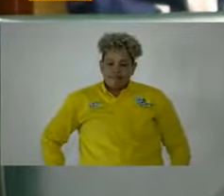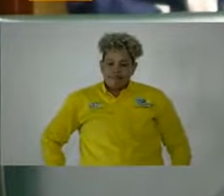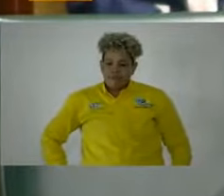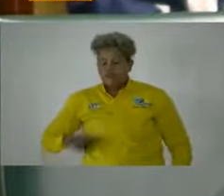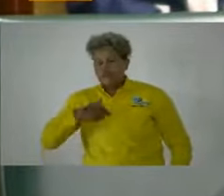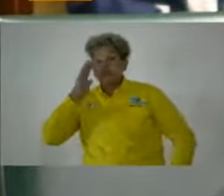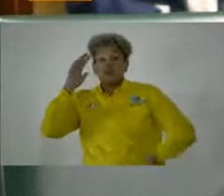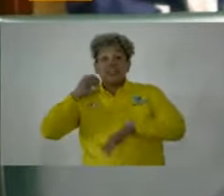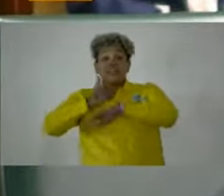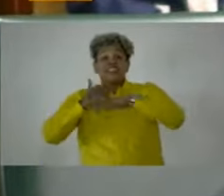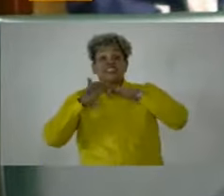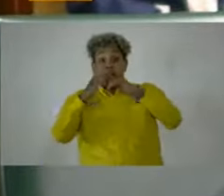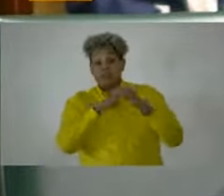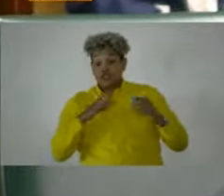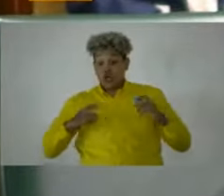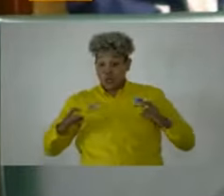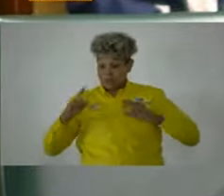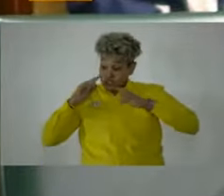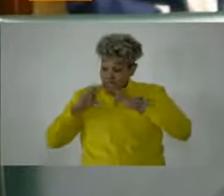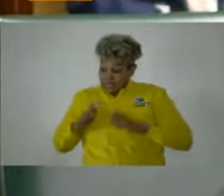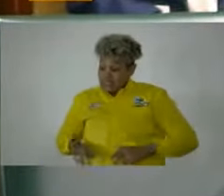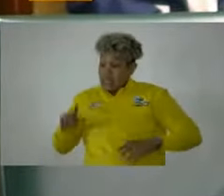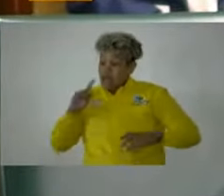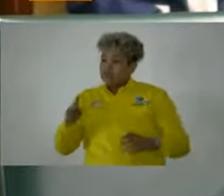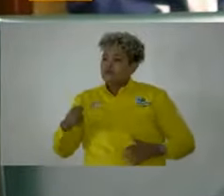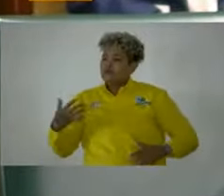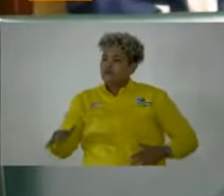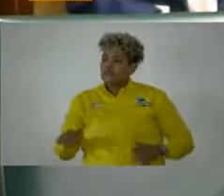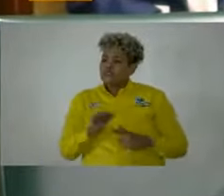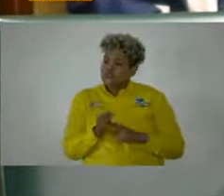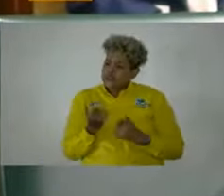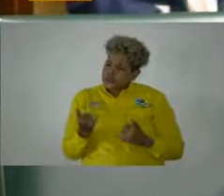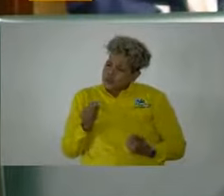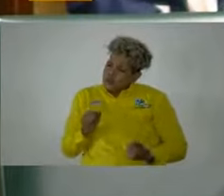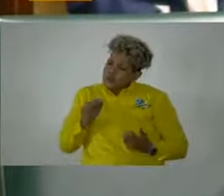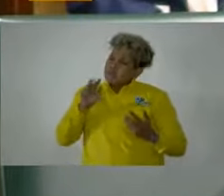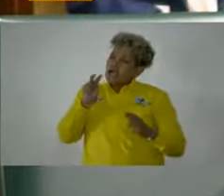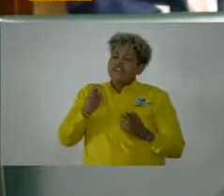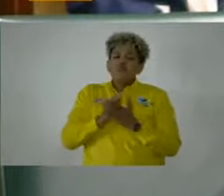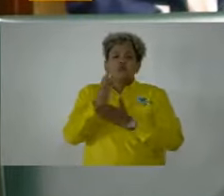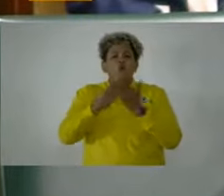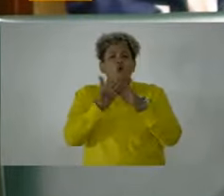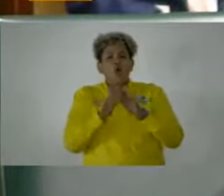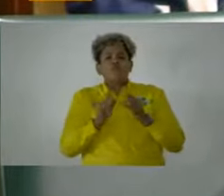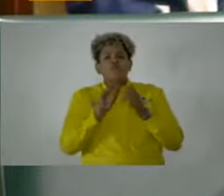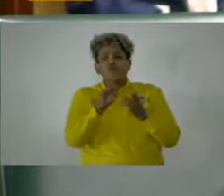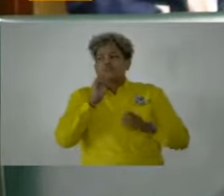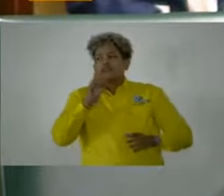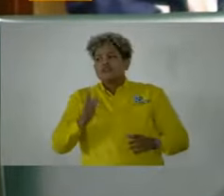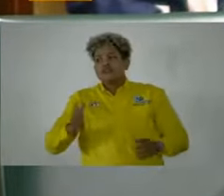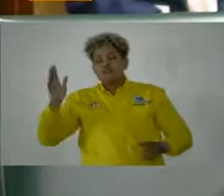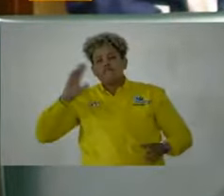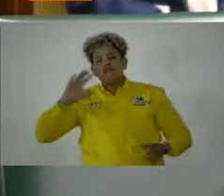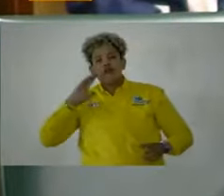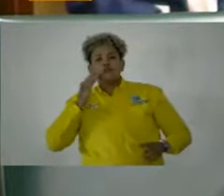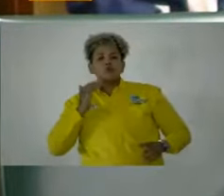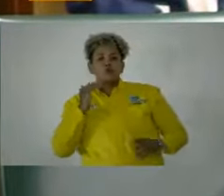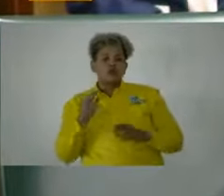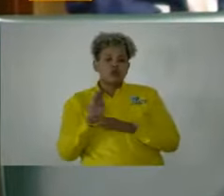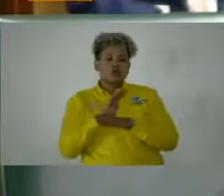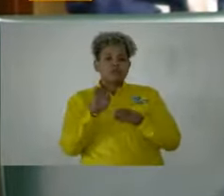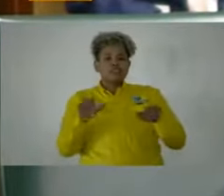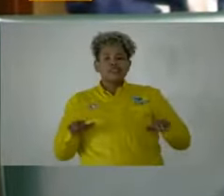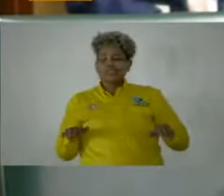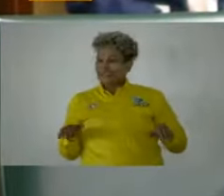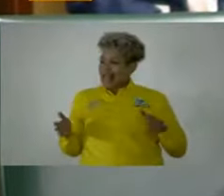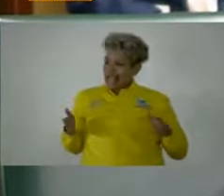We will establish a commission to examine the dire situation now faced by communities in the former sugar areas, yes, and